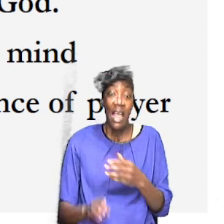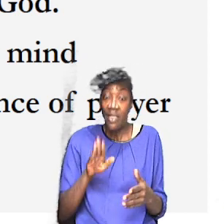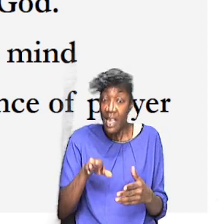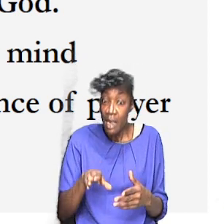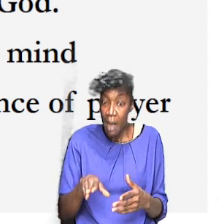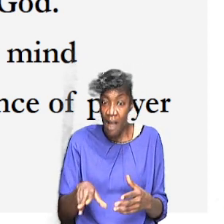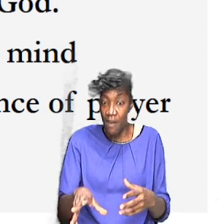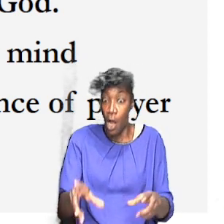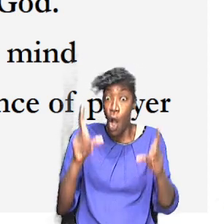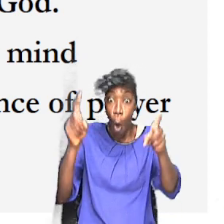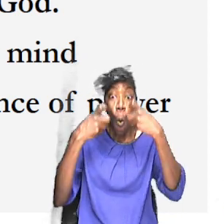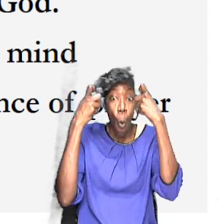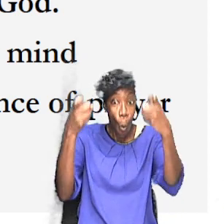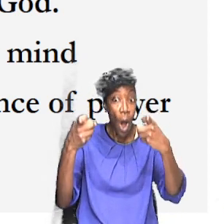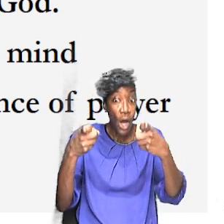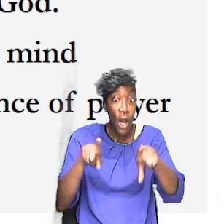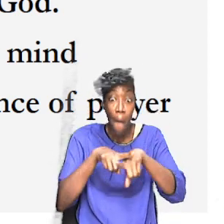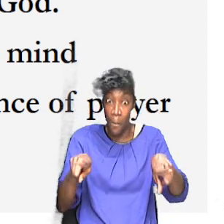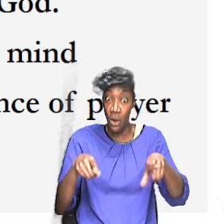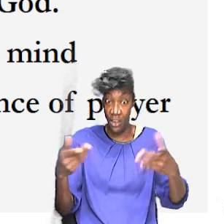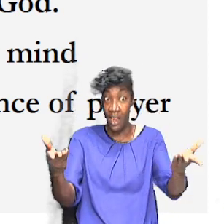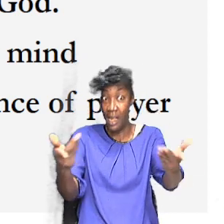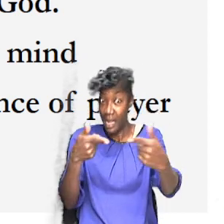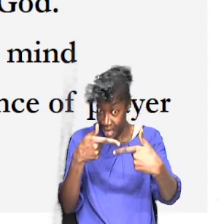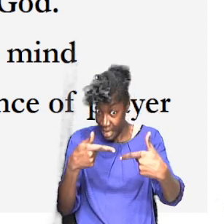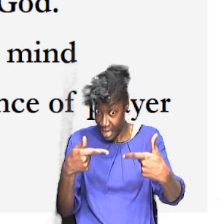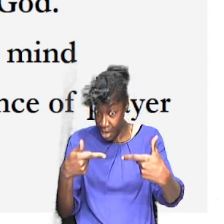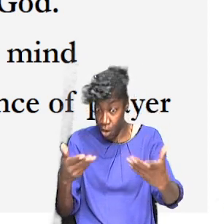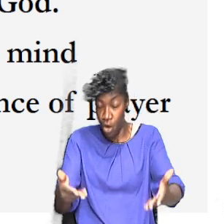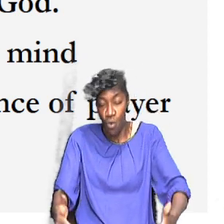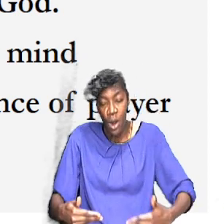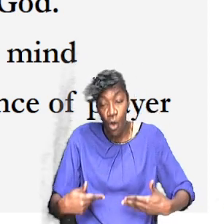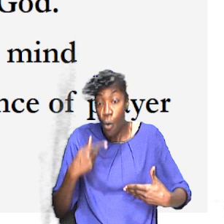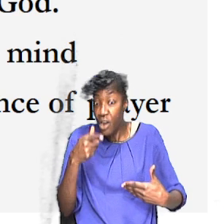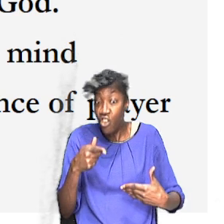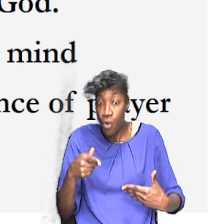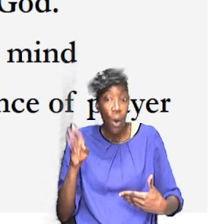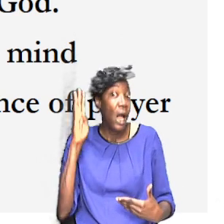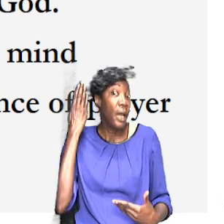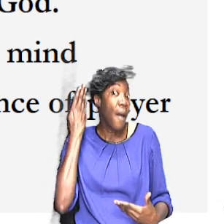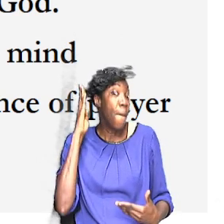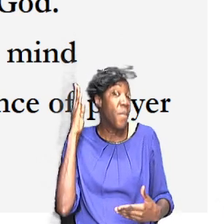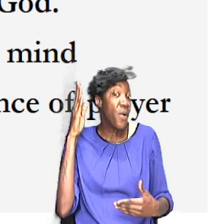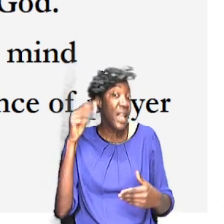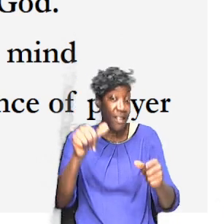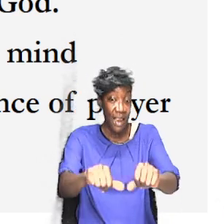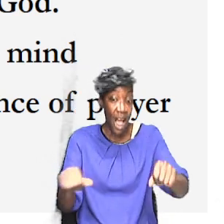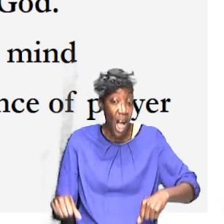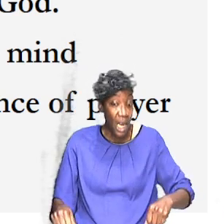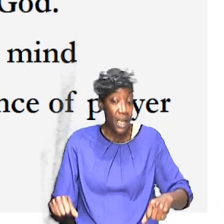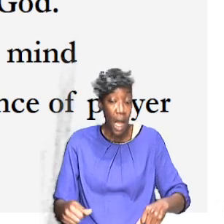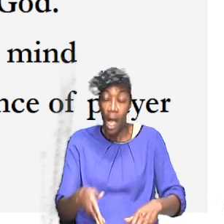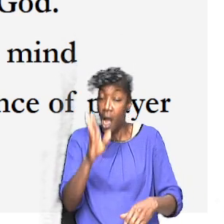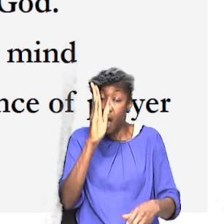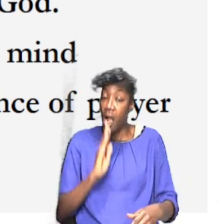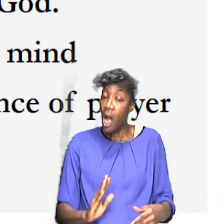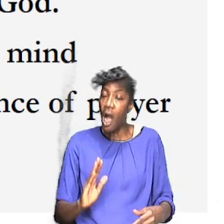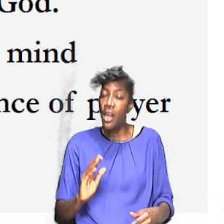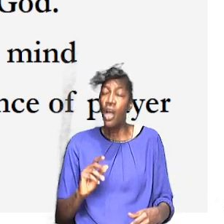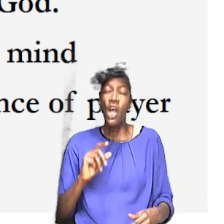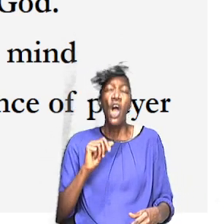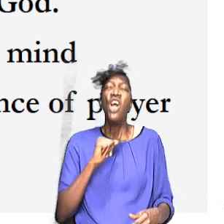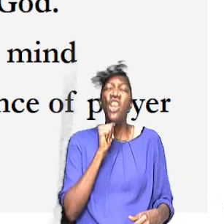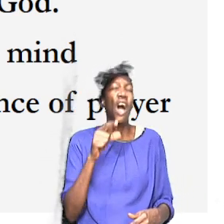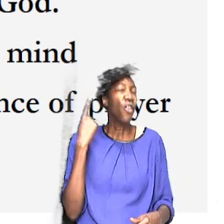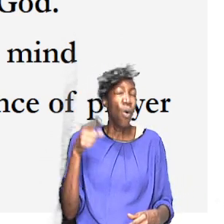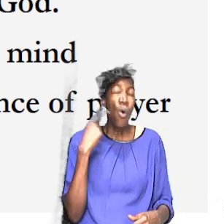of the battle. But I'm here to encourage you that at the brazen altar, God does not only deal with your sin issue, but if you allow him,